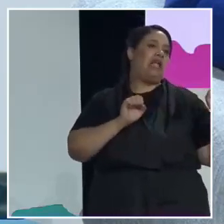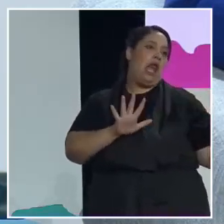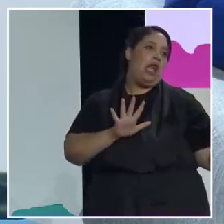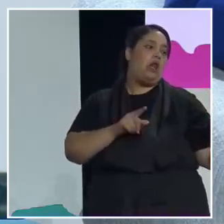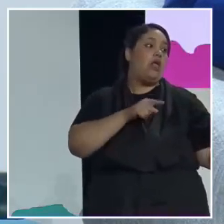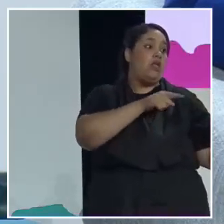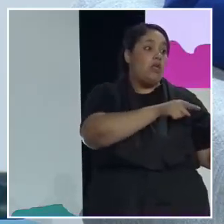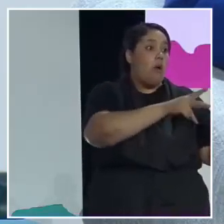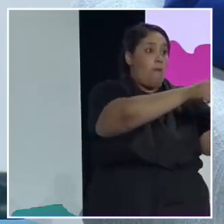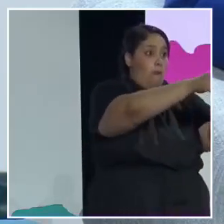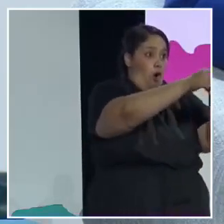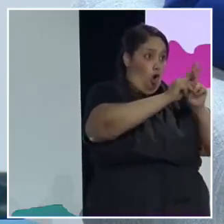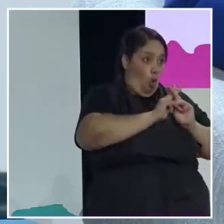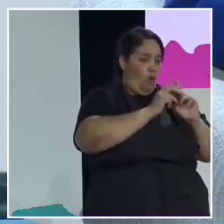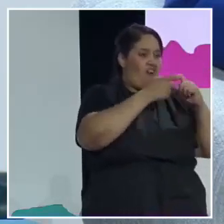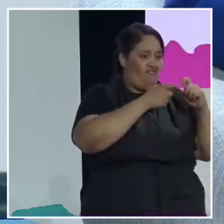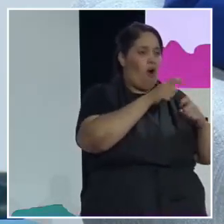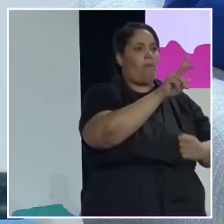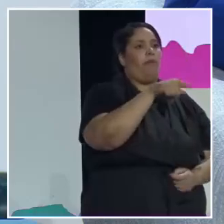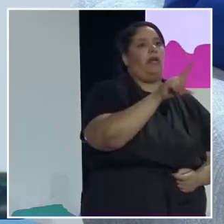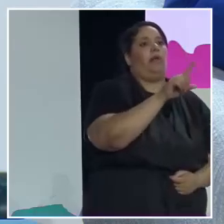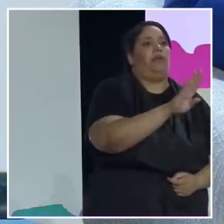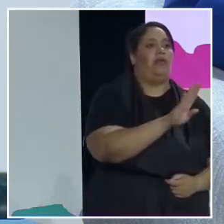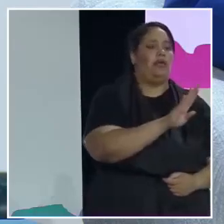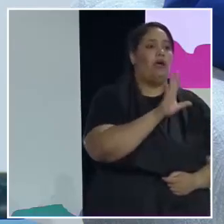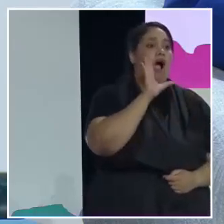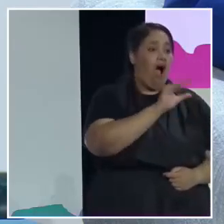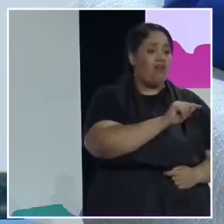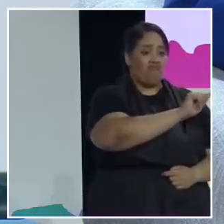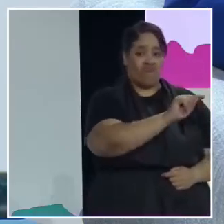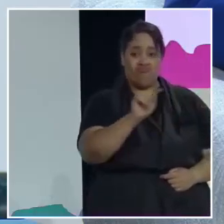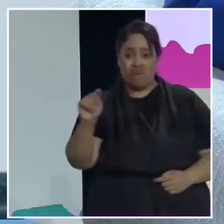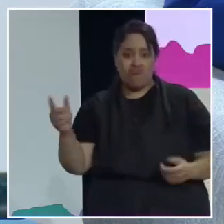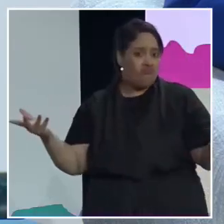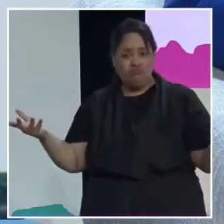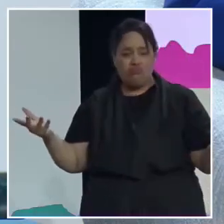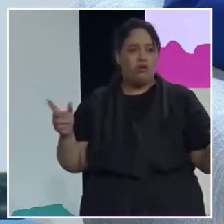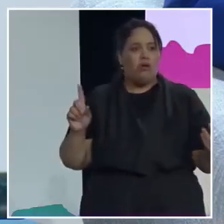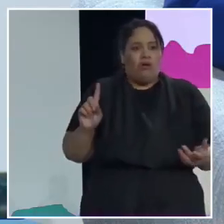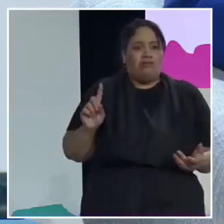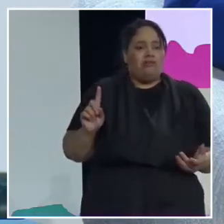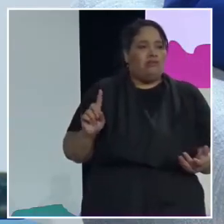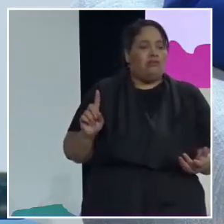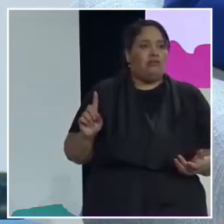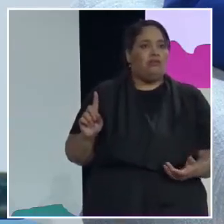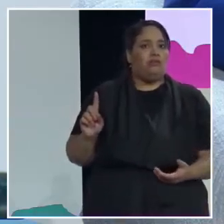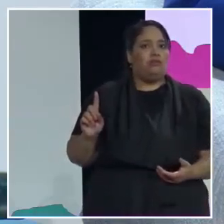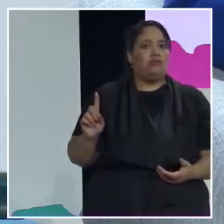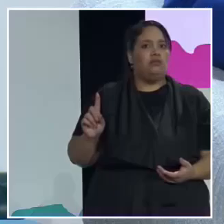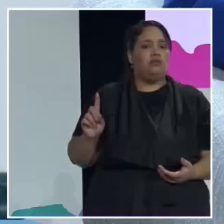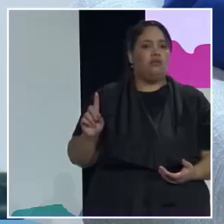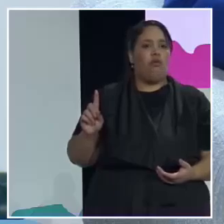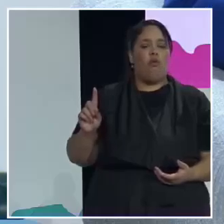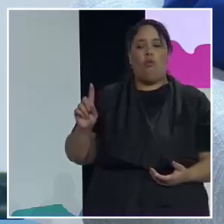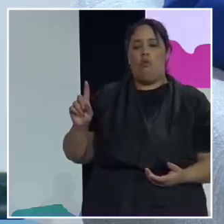borrowed from public development banks and ask them, what was it that the Rwanda